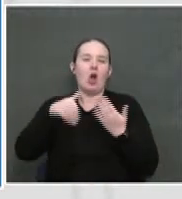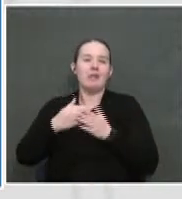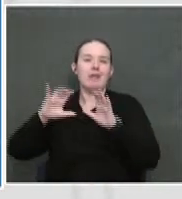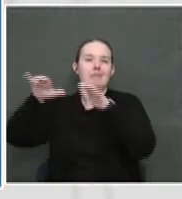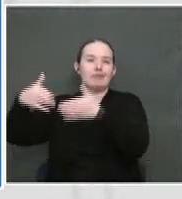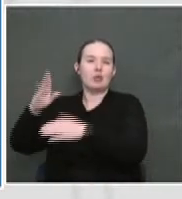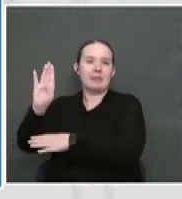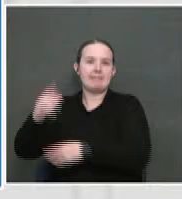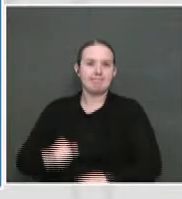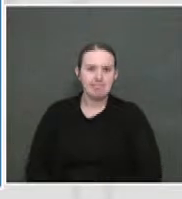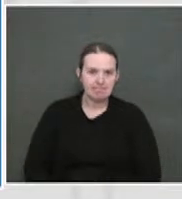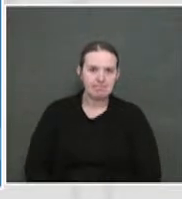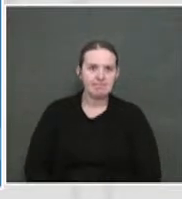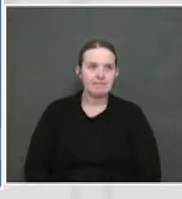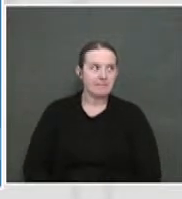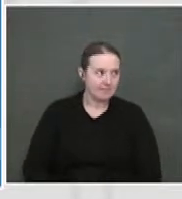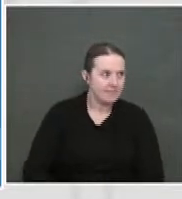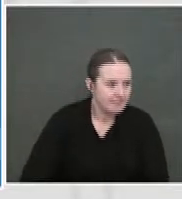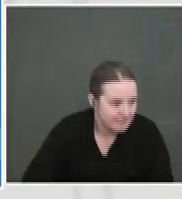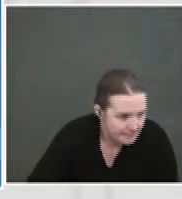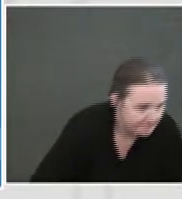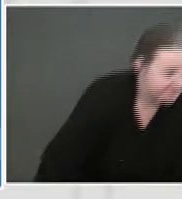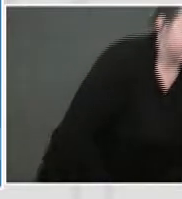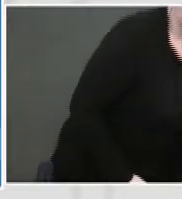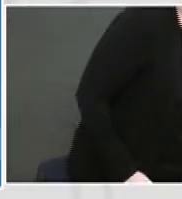Group B.